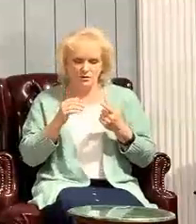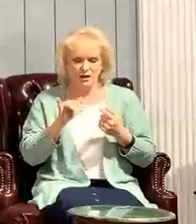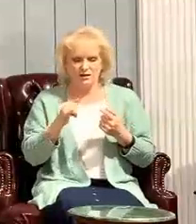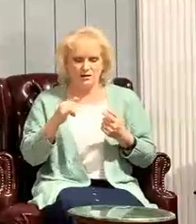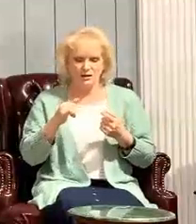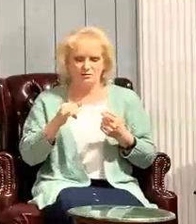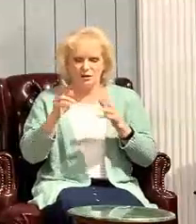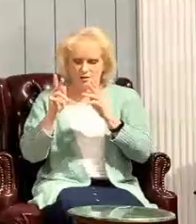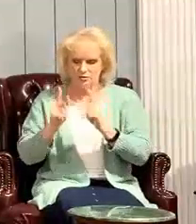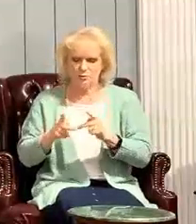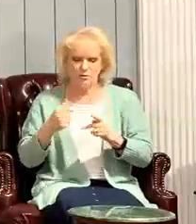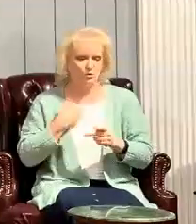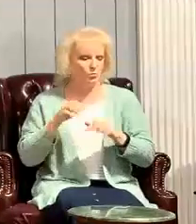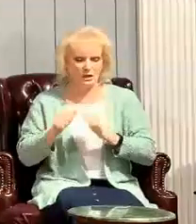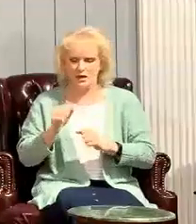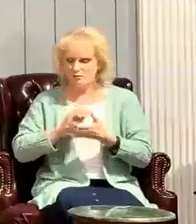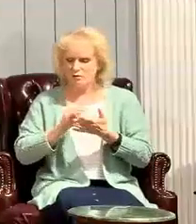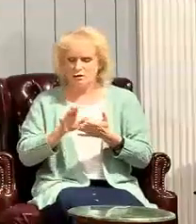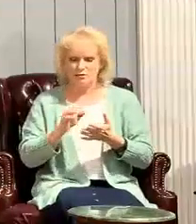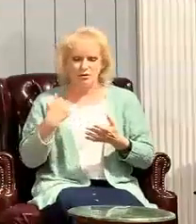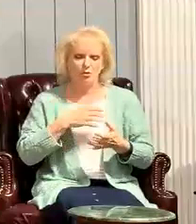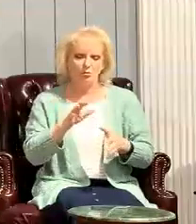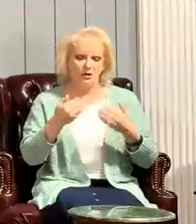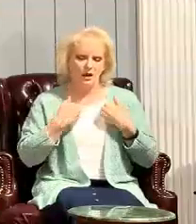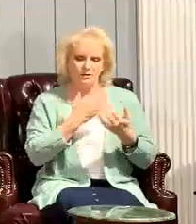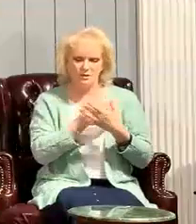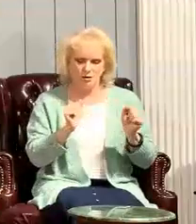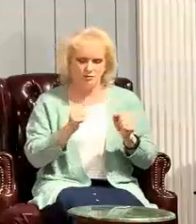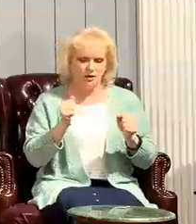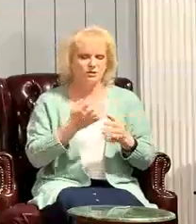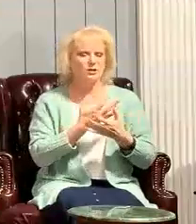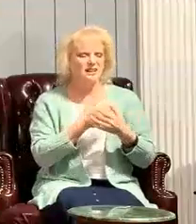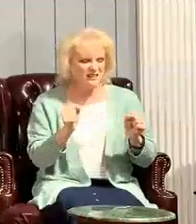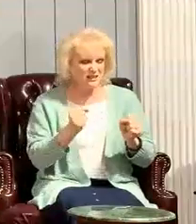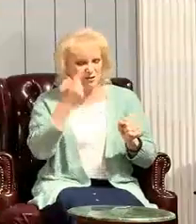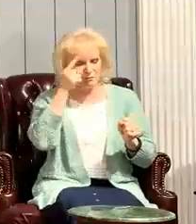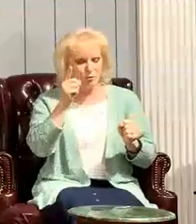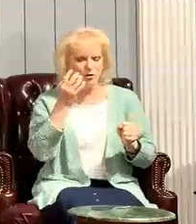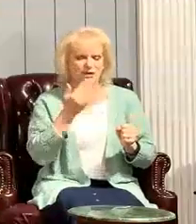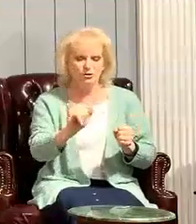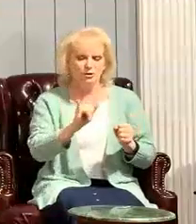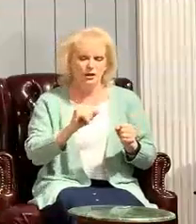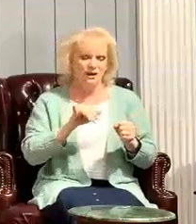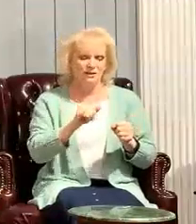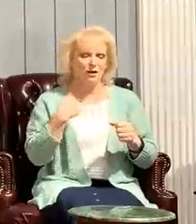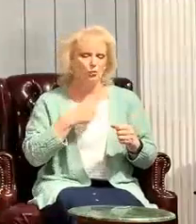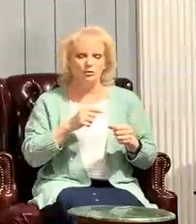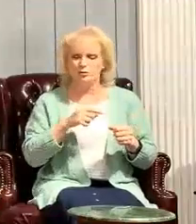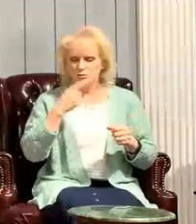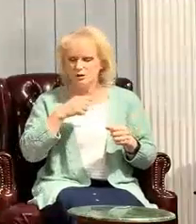can't forgive. We've got salvation, we've been saved for eternity, and yet we don't tell someone else how to be saved.